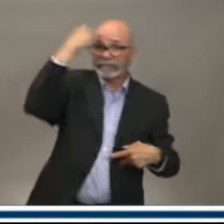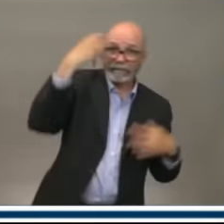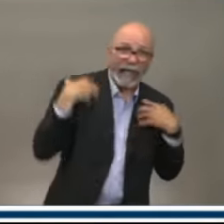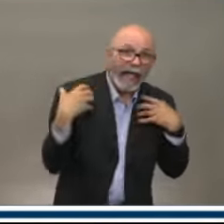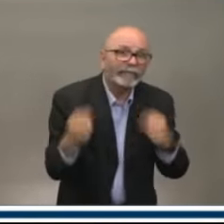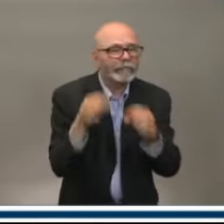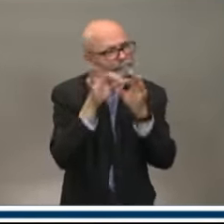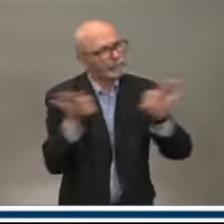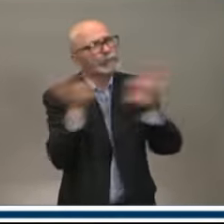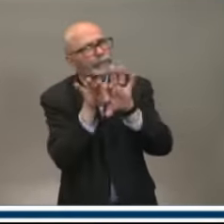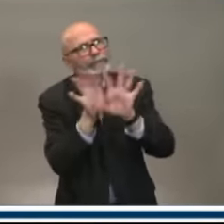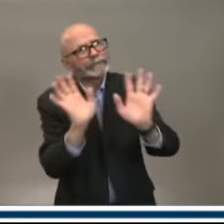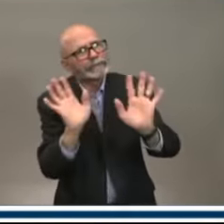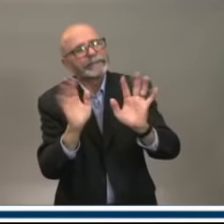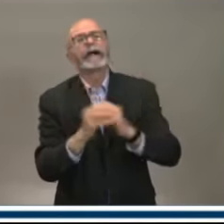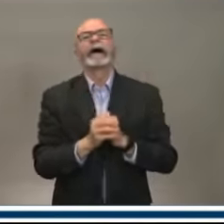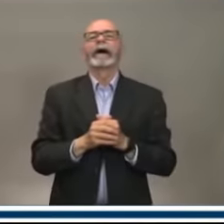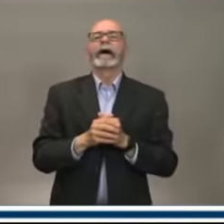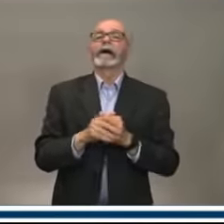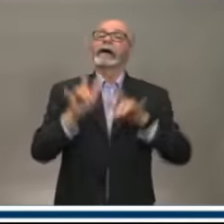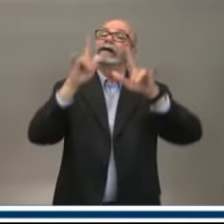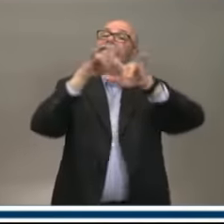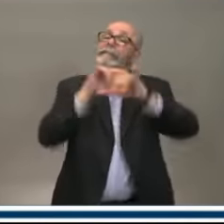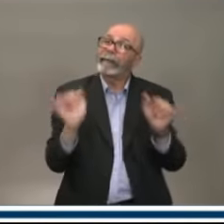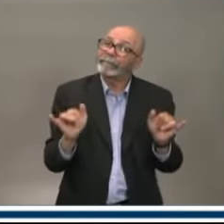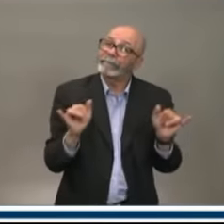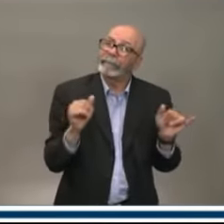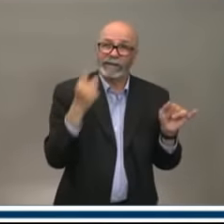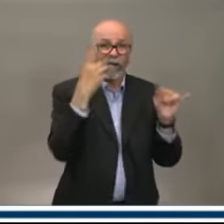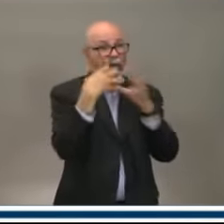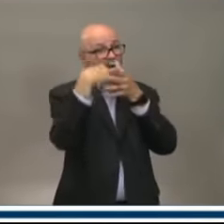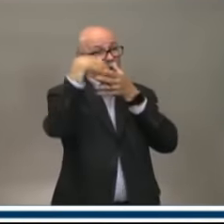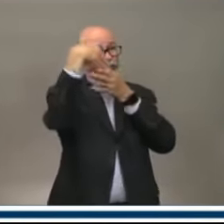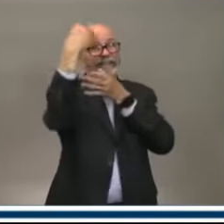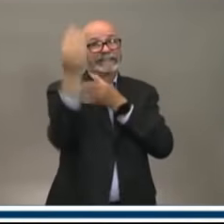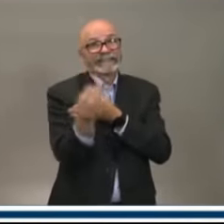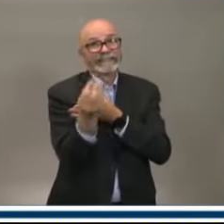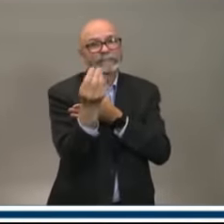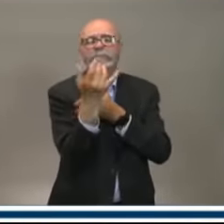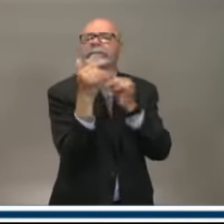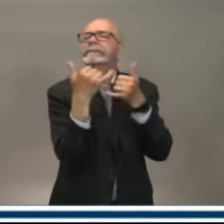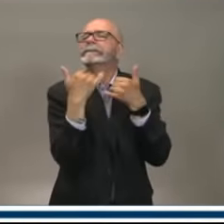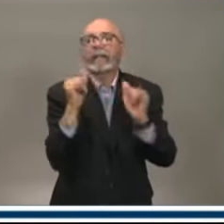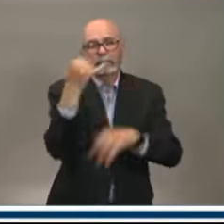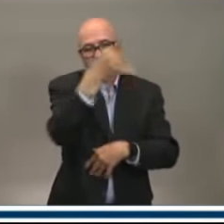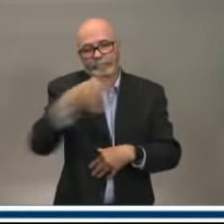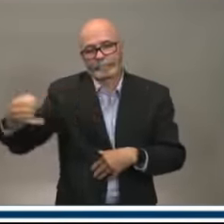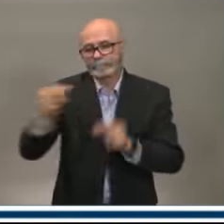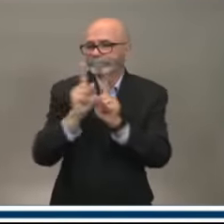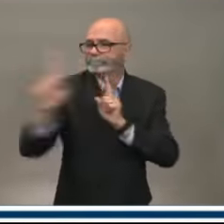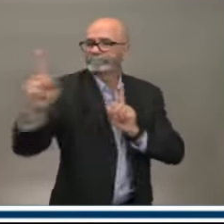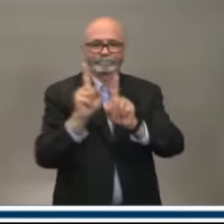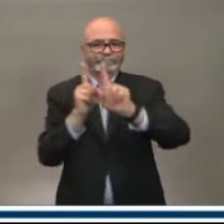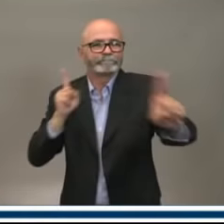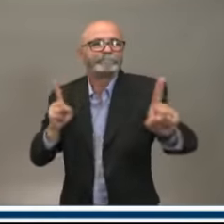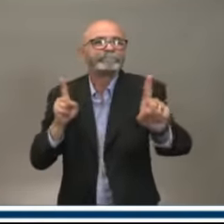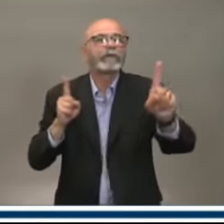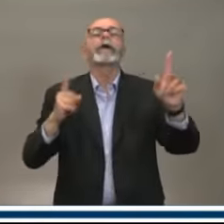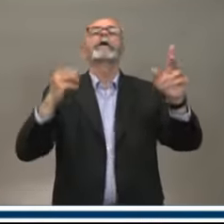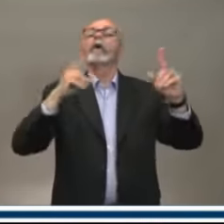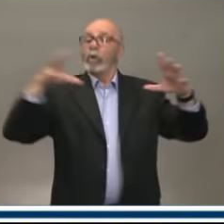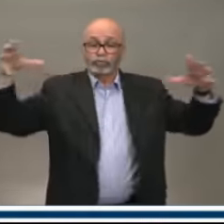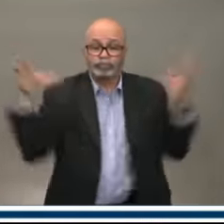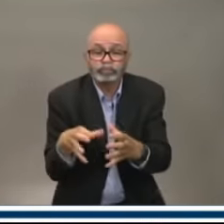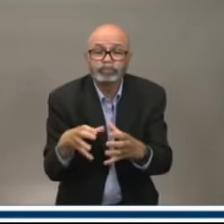do that, it's important that we get outdoors and follow public health measures such as social distancing. So I would encourage everybody